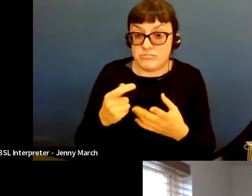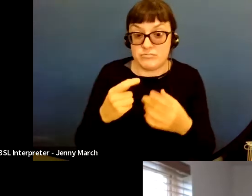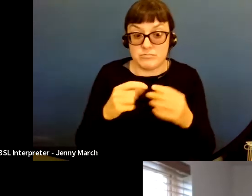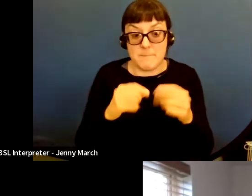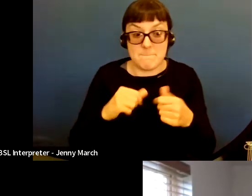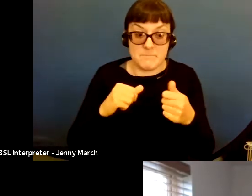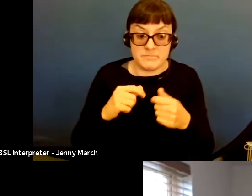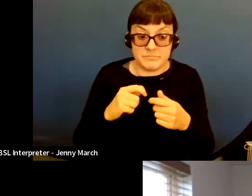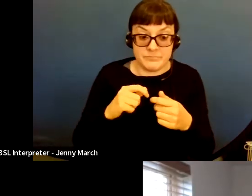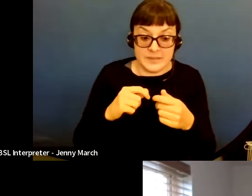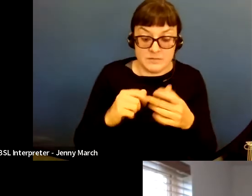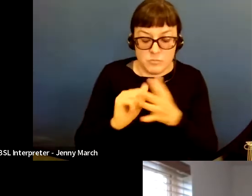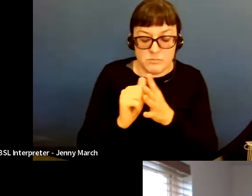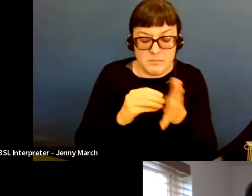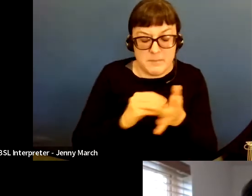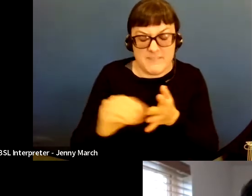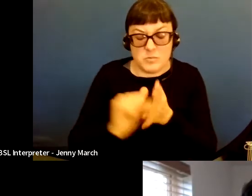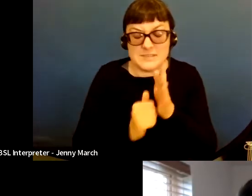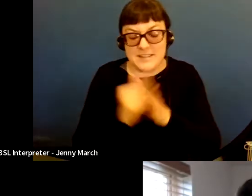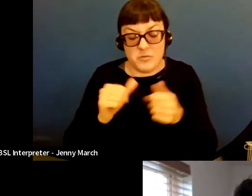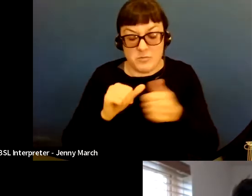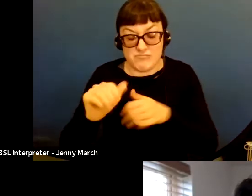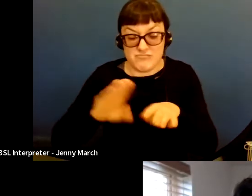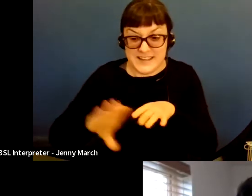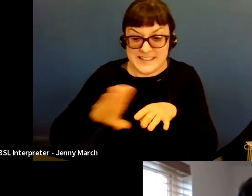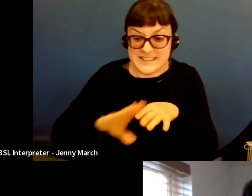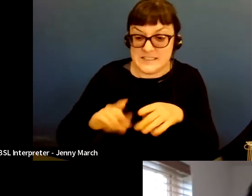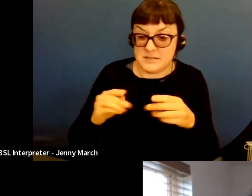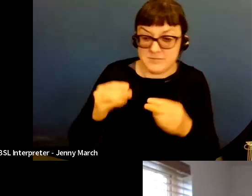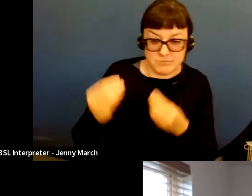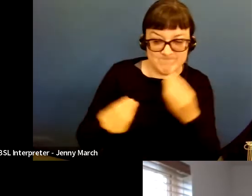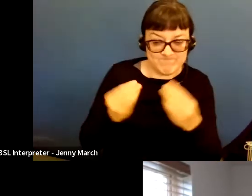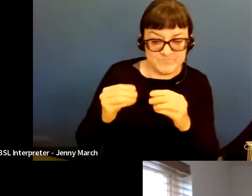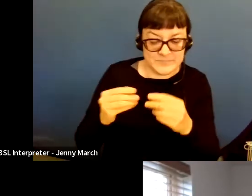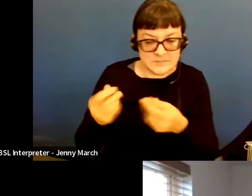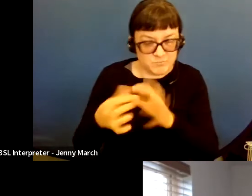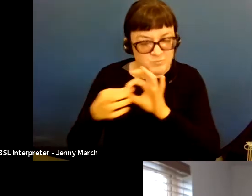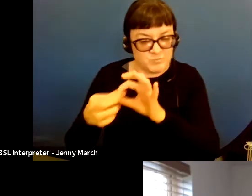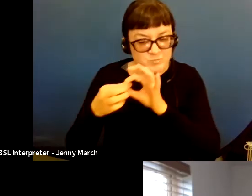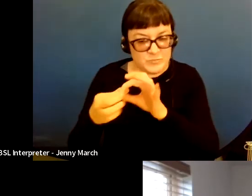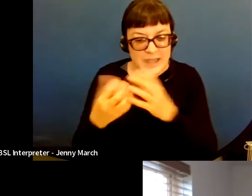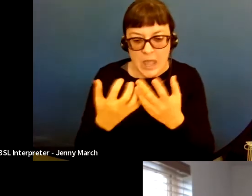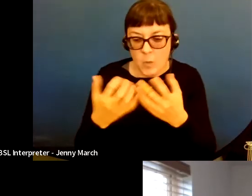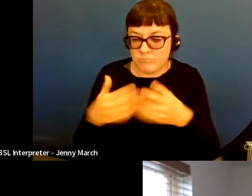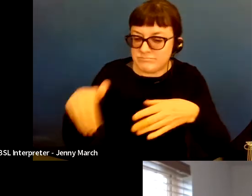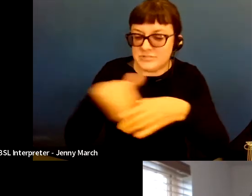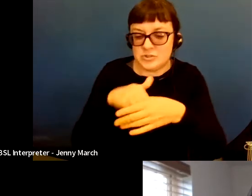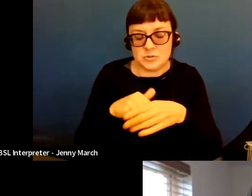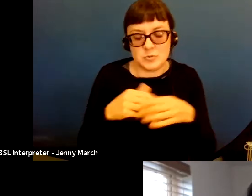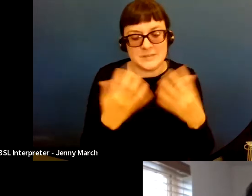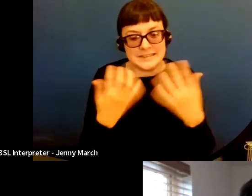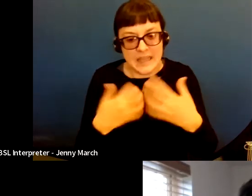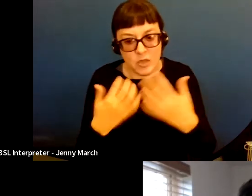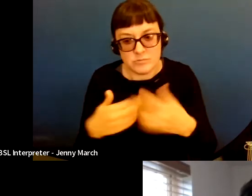practice, to bulk procure to drive down prices, and to work with curriculum leads to integrate technology into an inclusive educational strategy